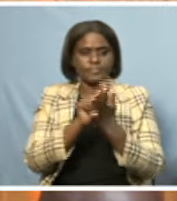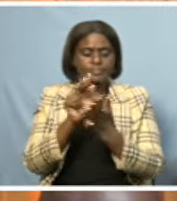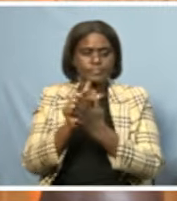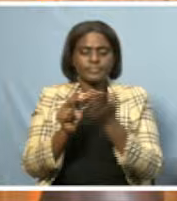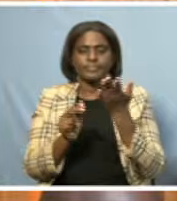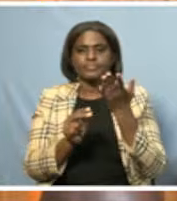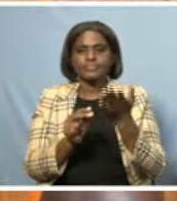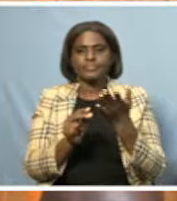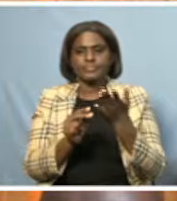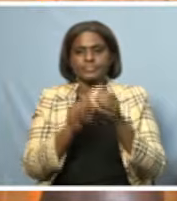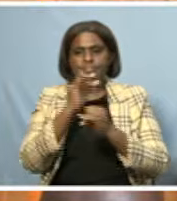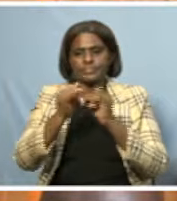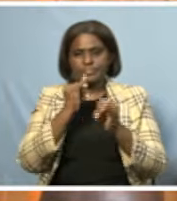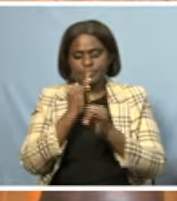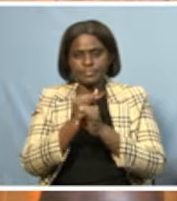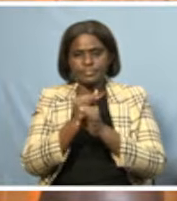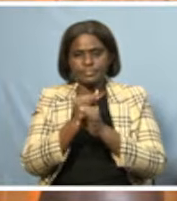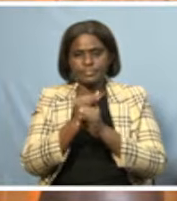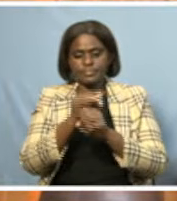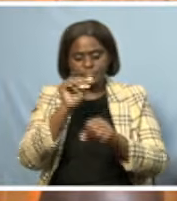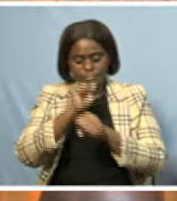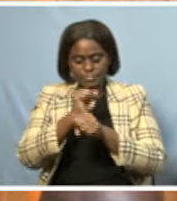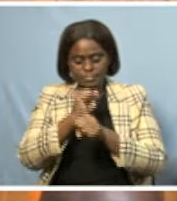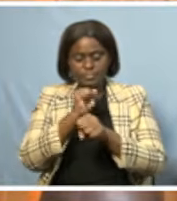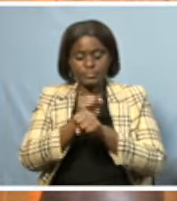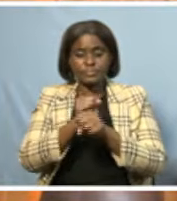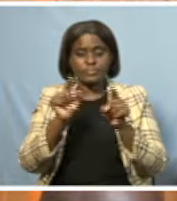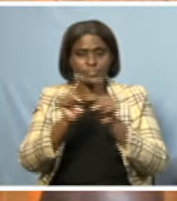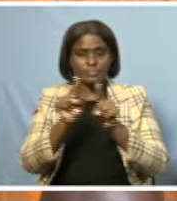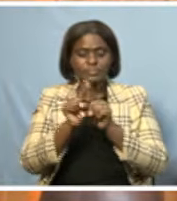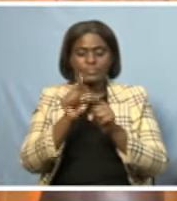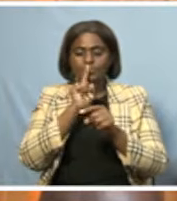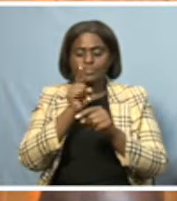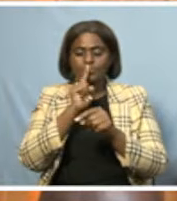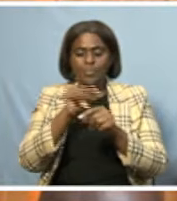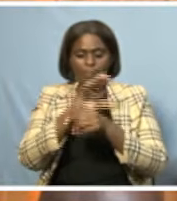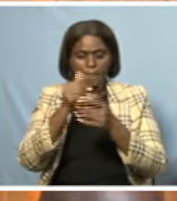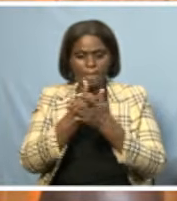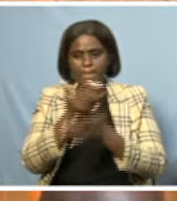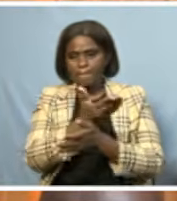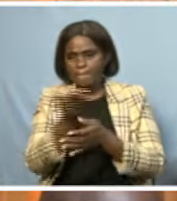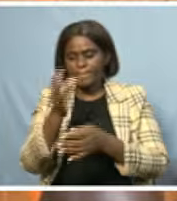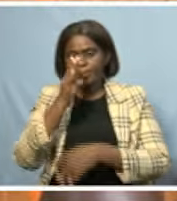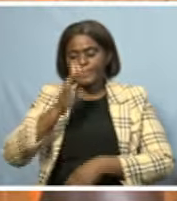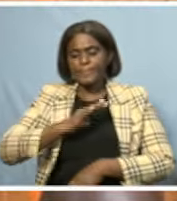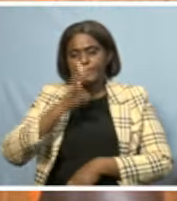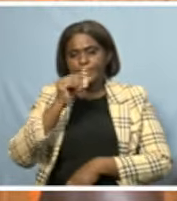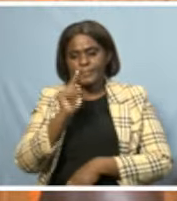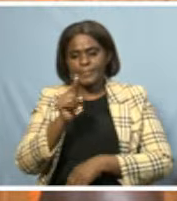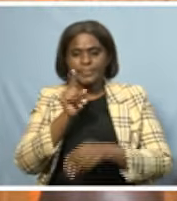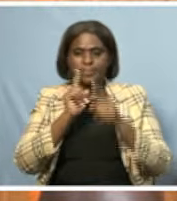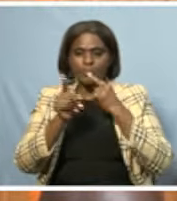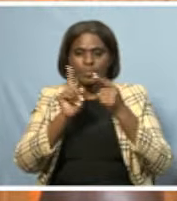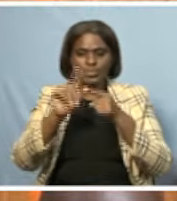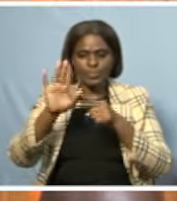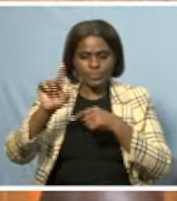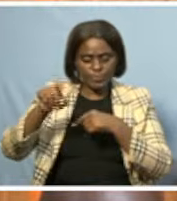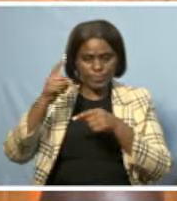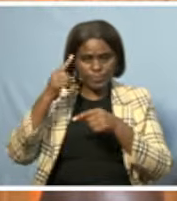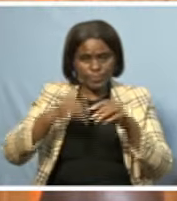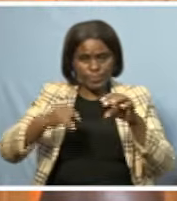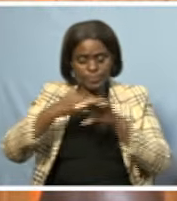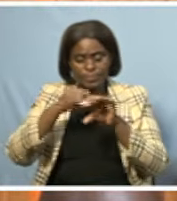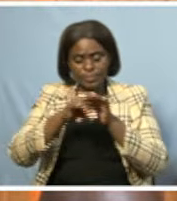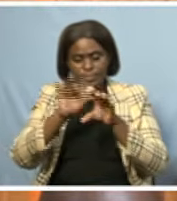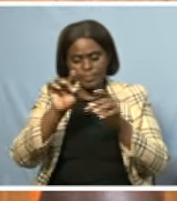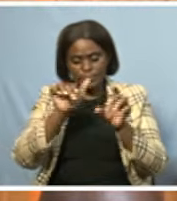that international protocol as well. And so all these, Madam Speaker, speak to the need for inclusion